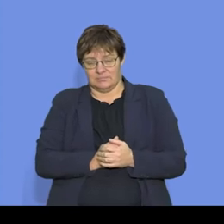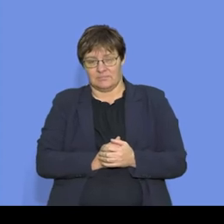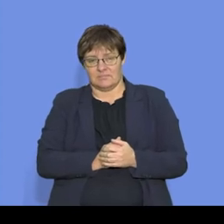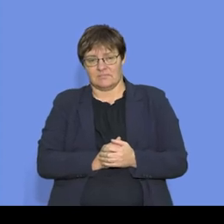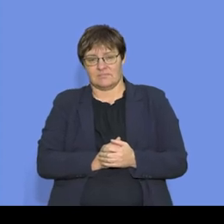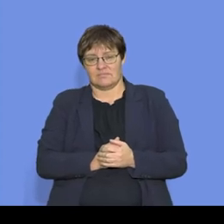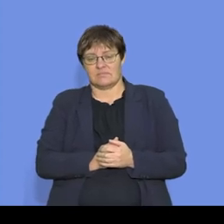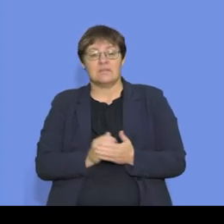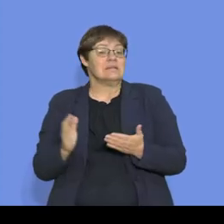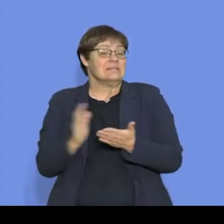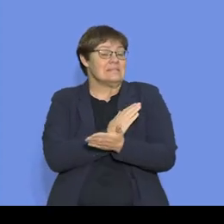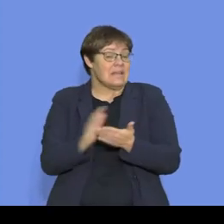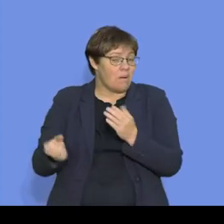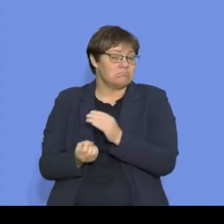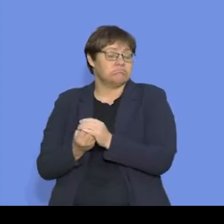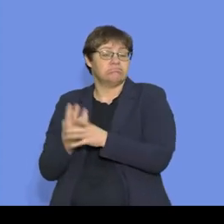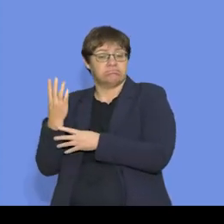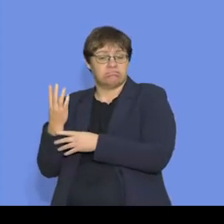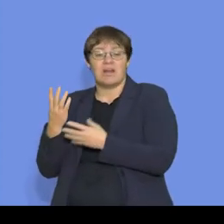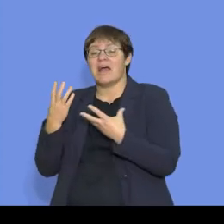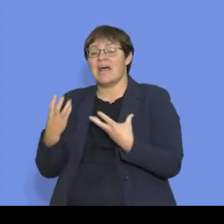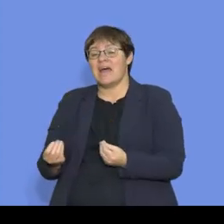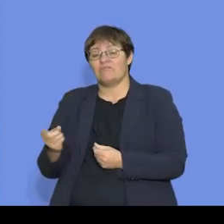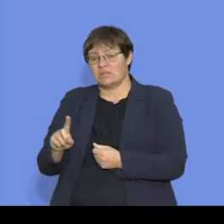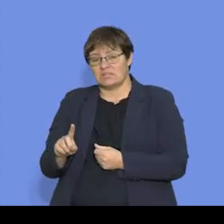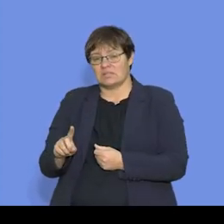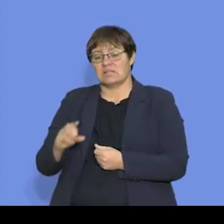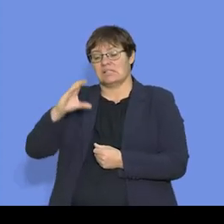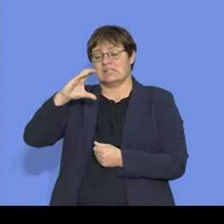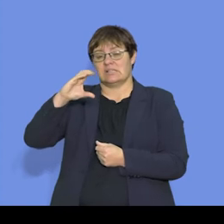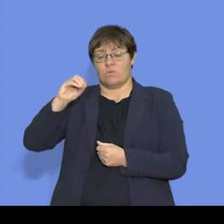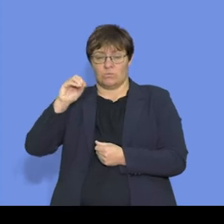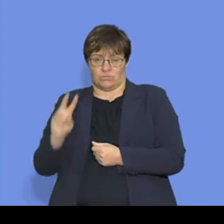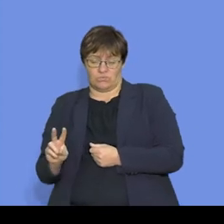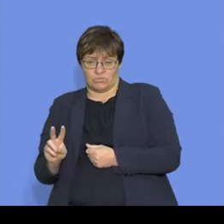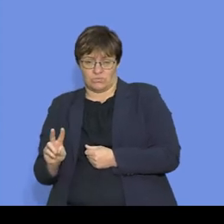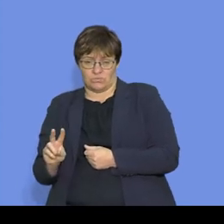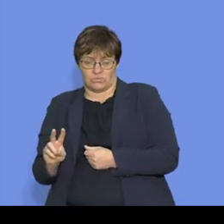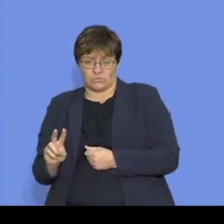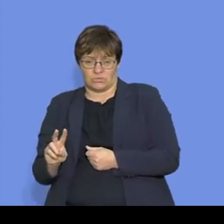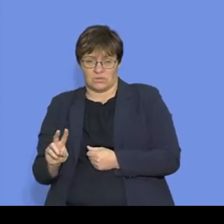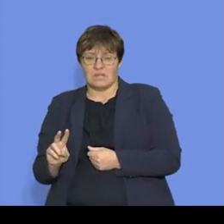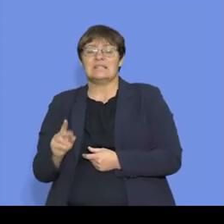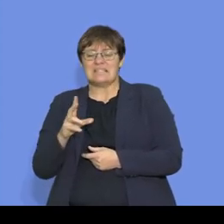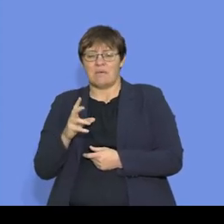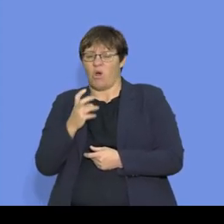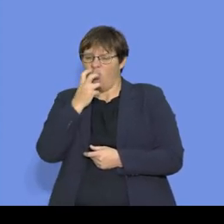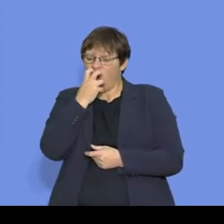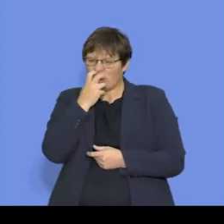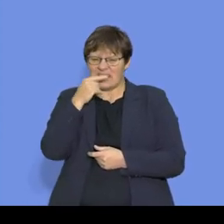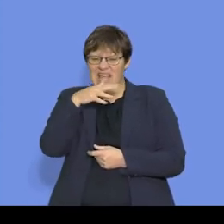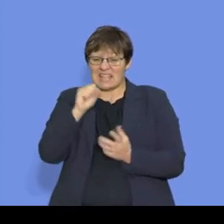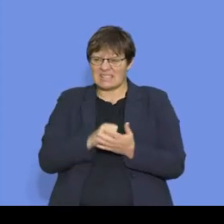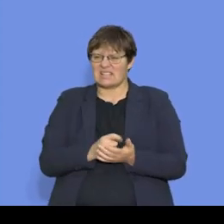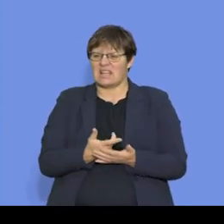Alternatively, some volcanic eruptions give off a lot of carbon dioxide and hot